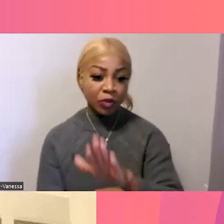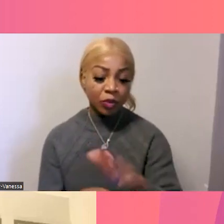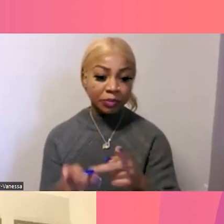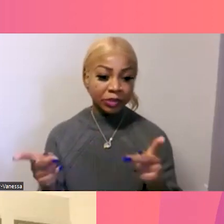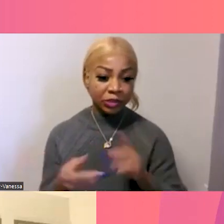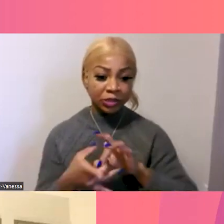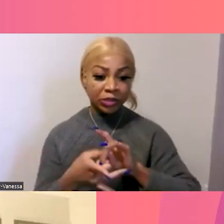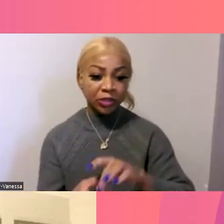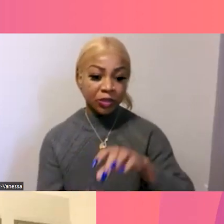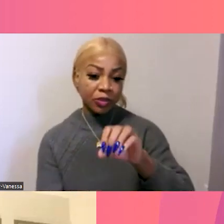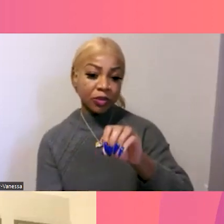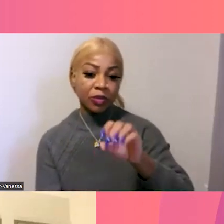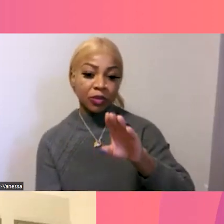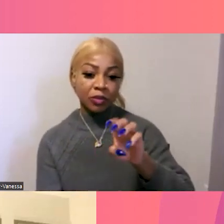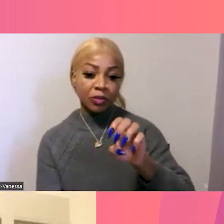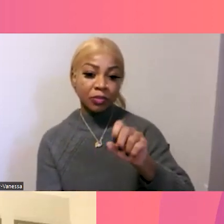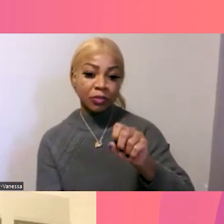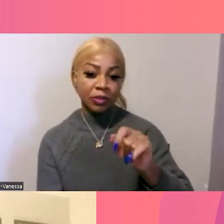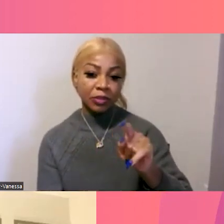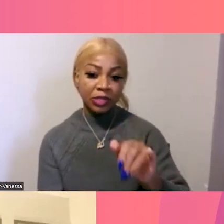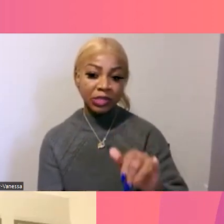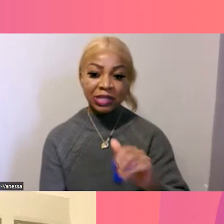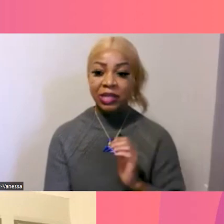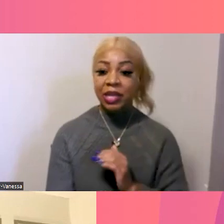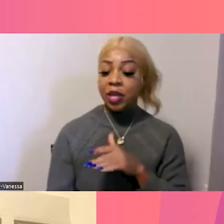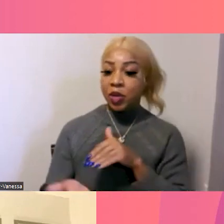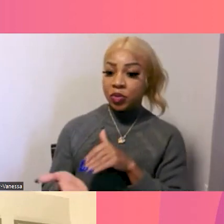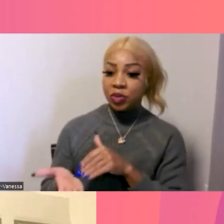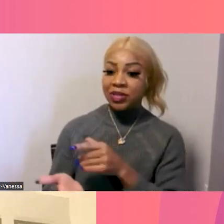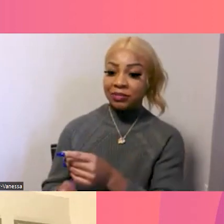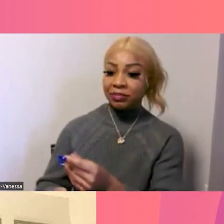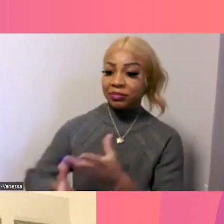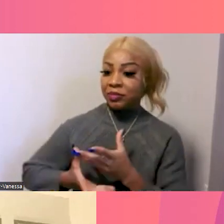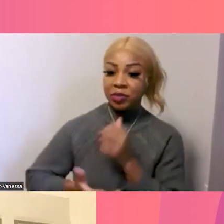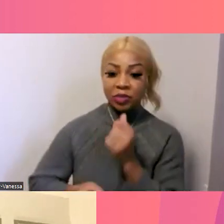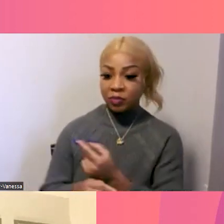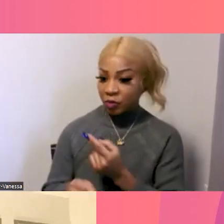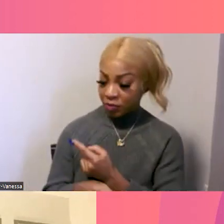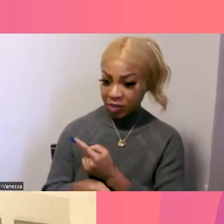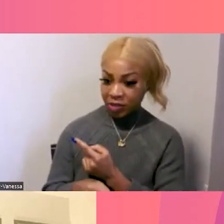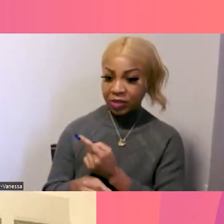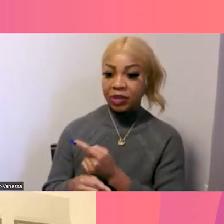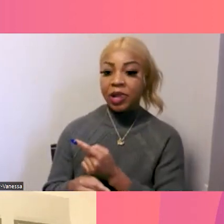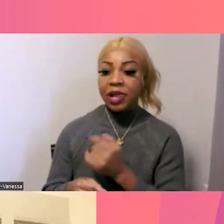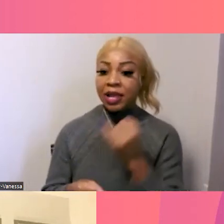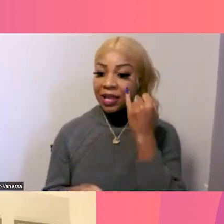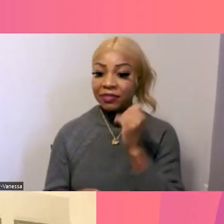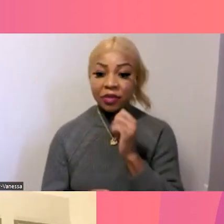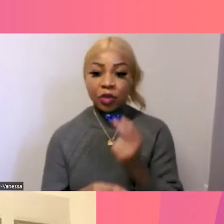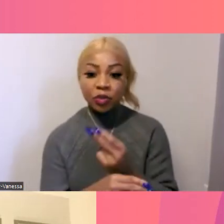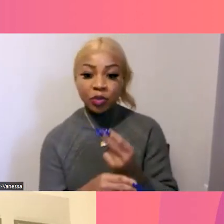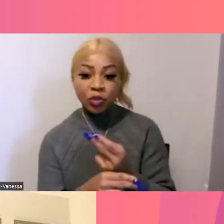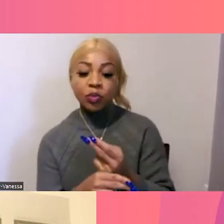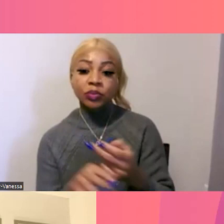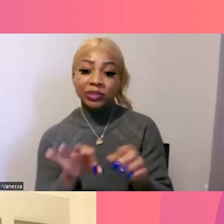around obesity. However, as a physician, we are being told it's inappropriate, offensive, and isolating if we don't use phrases